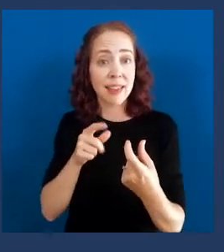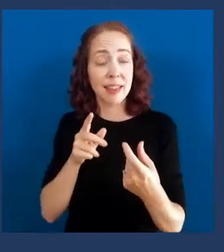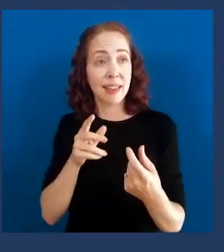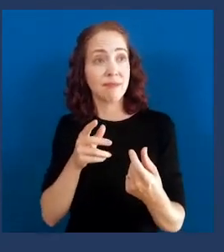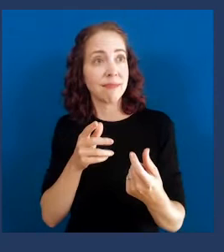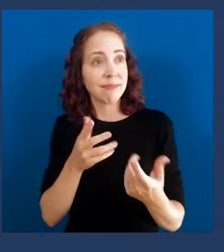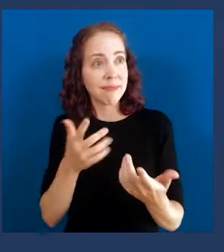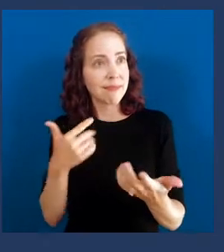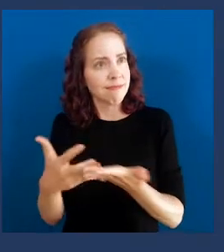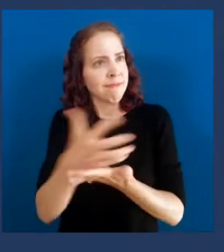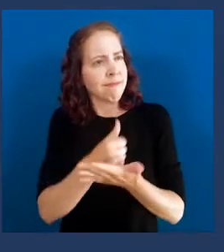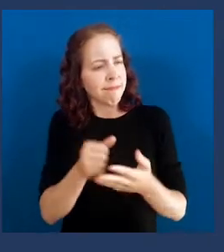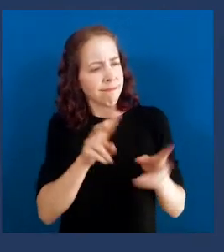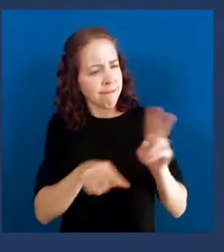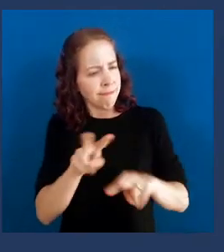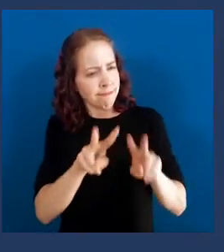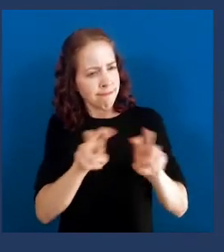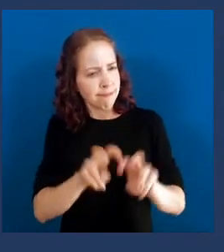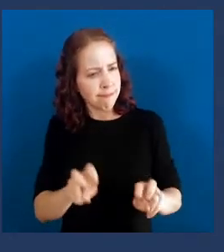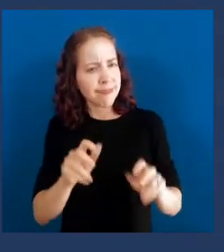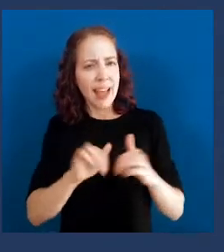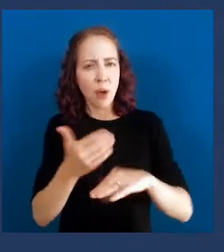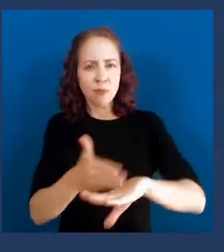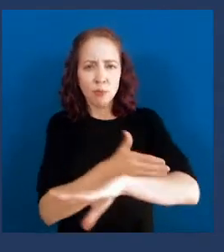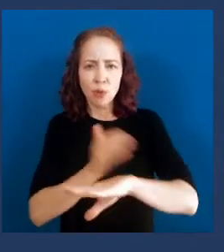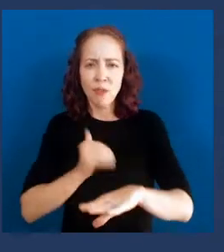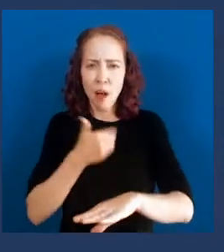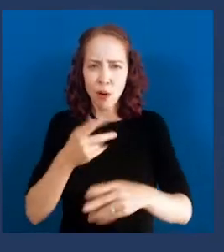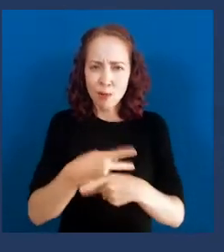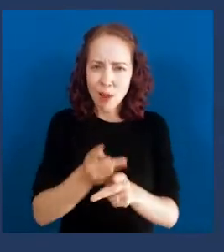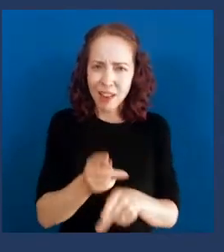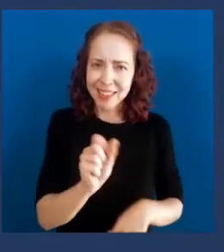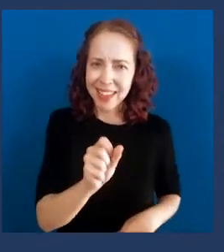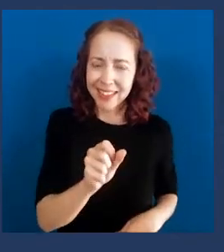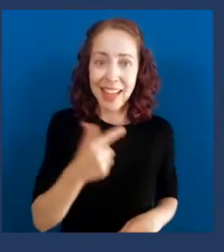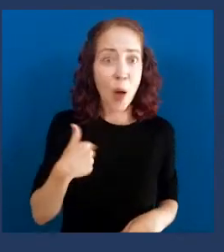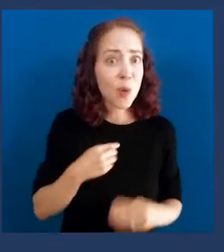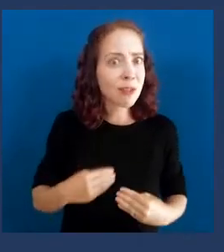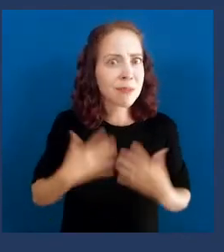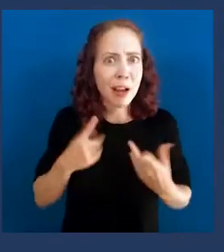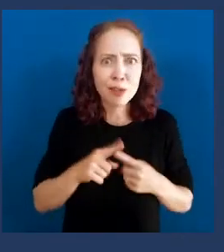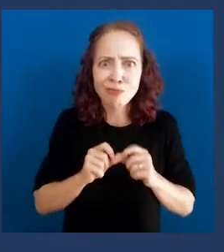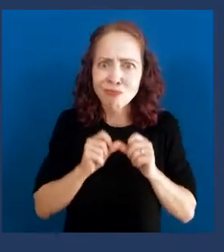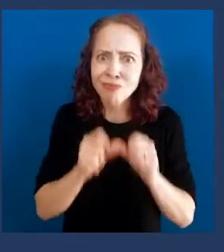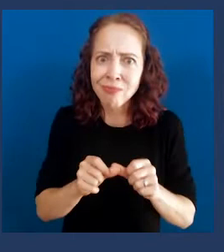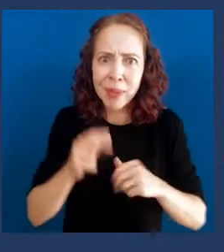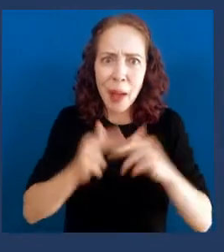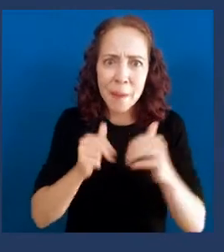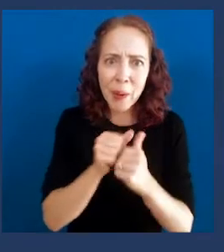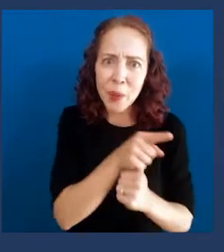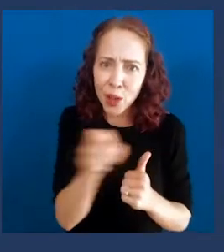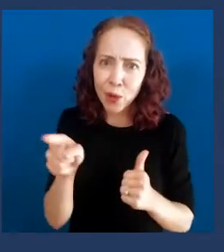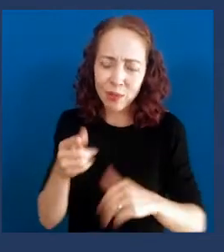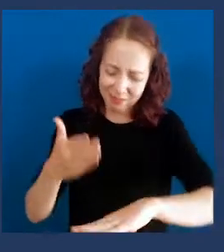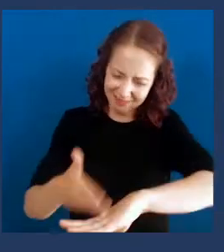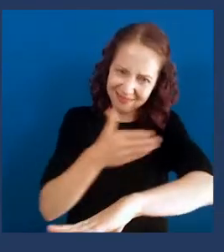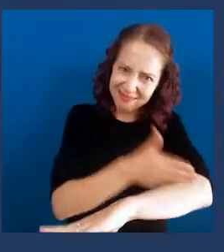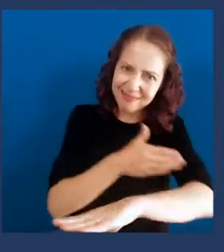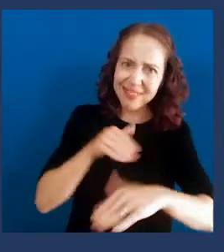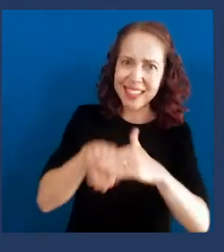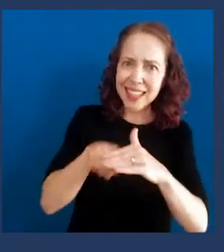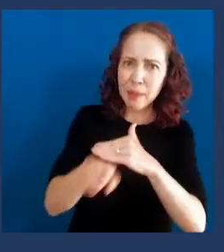to be brought to Microsoft to think about how to make our products better. And we're so inspired to continue to build with you, to improve